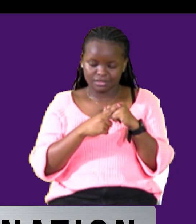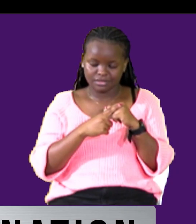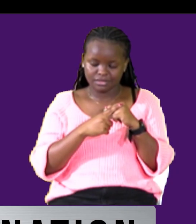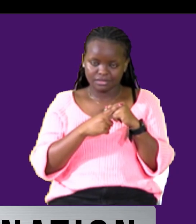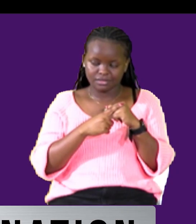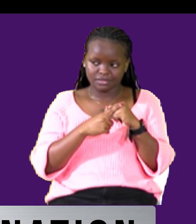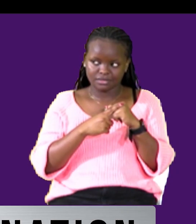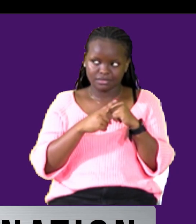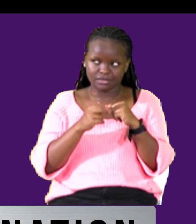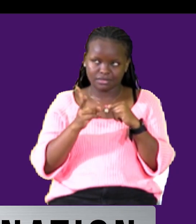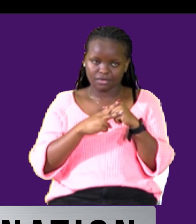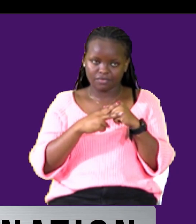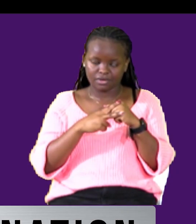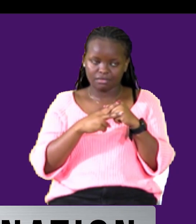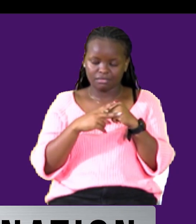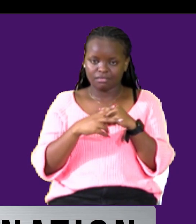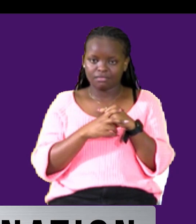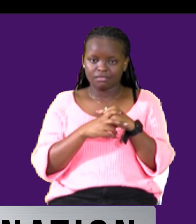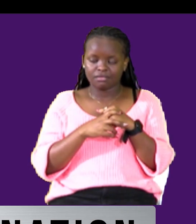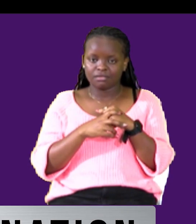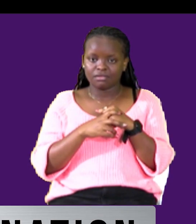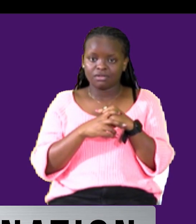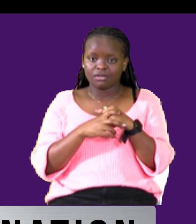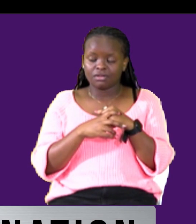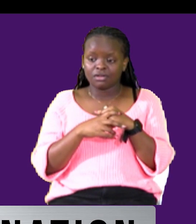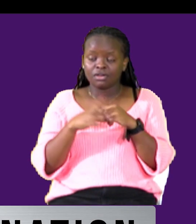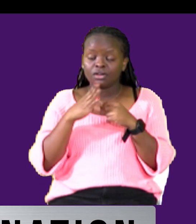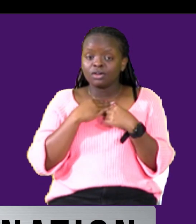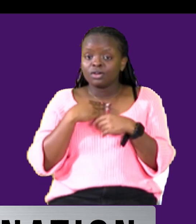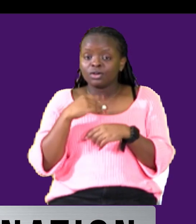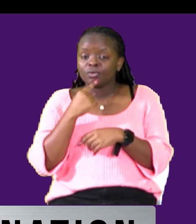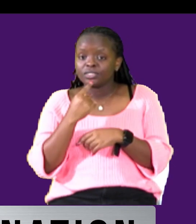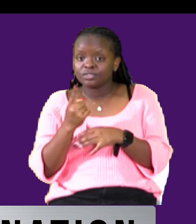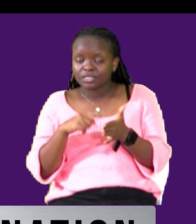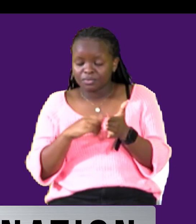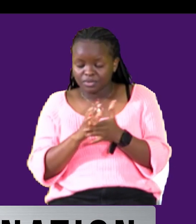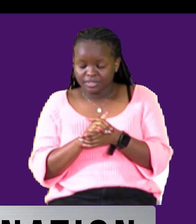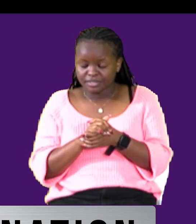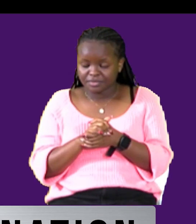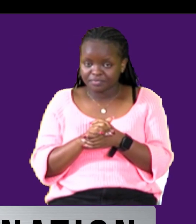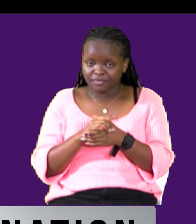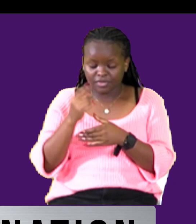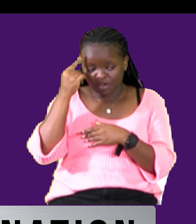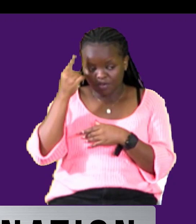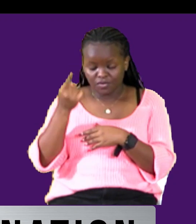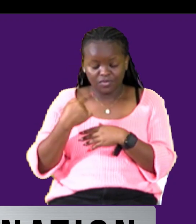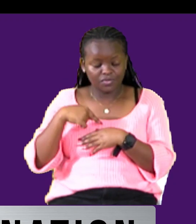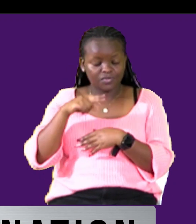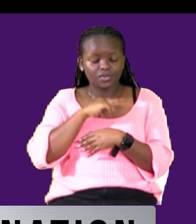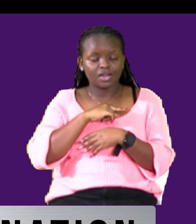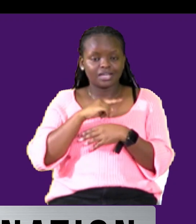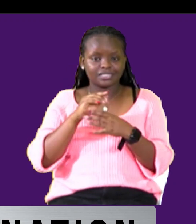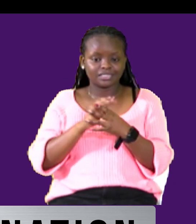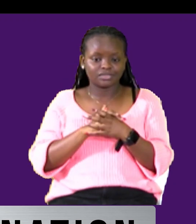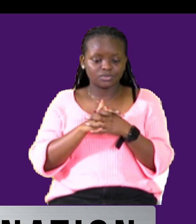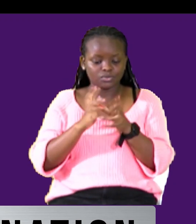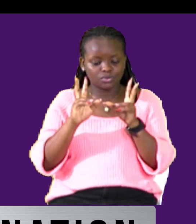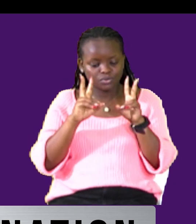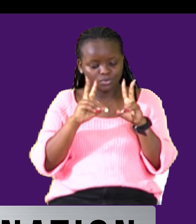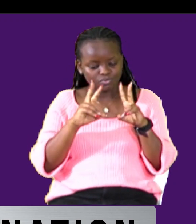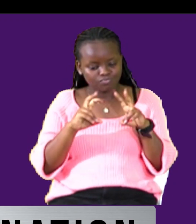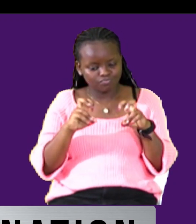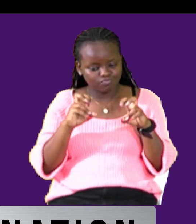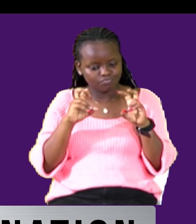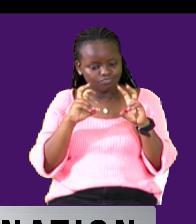So so the point I'm trying to say is this: that for us to interrogate